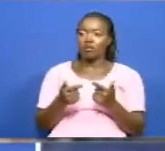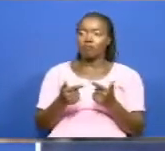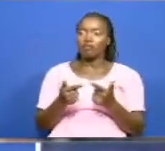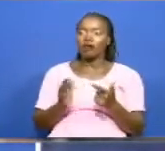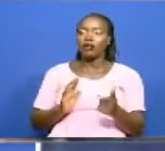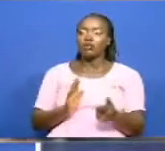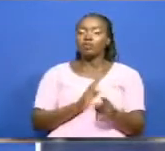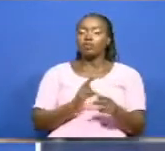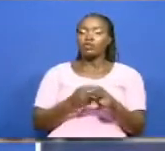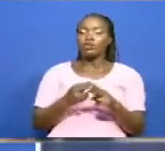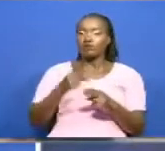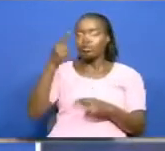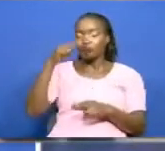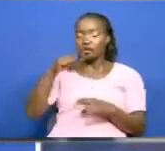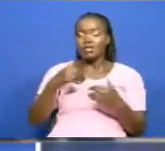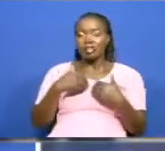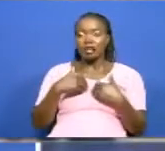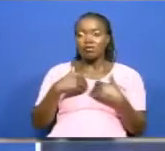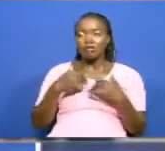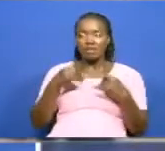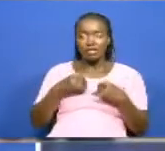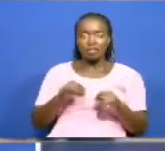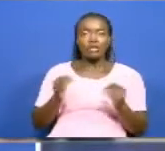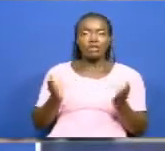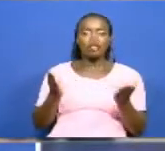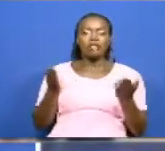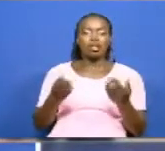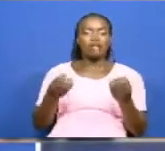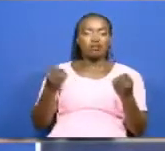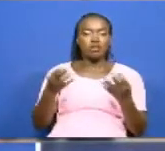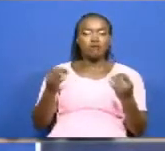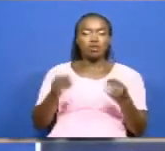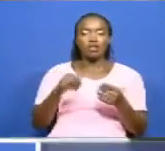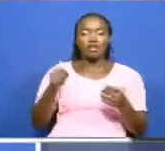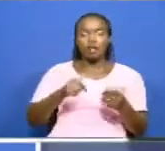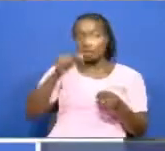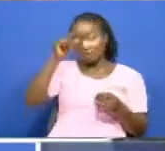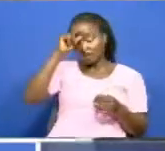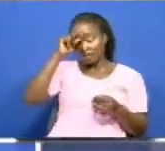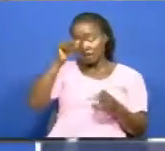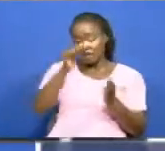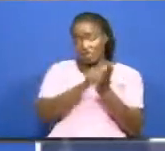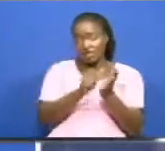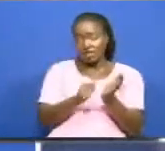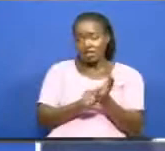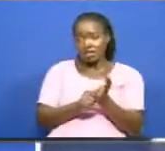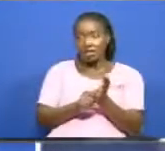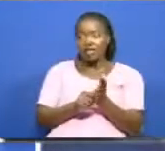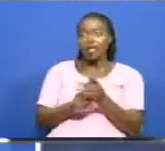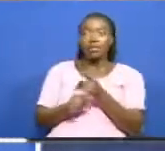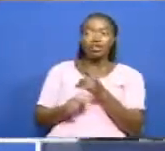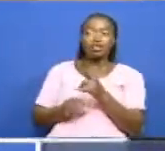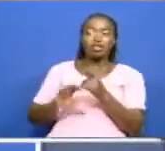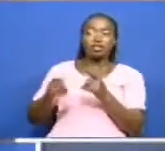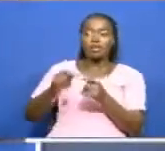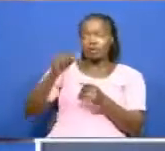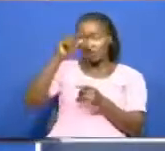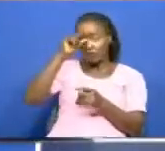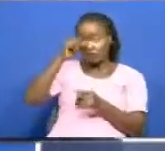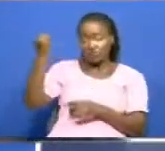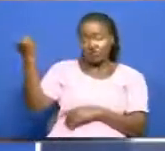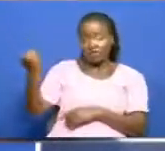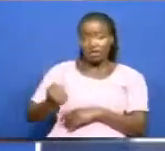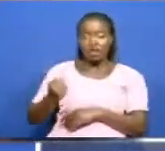we are preparing a policy to try and encourage as many other government agencies. Konza City and the county governments of